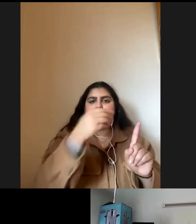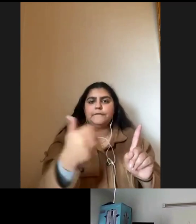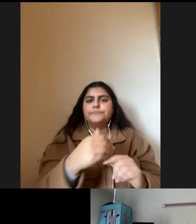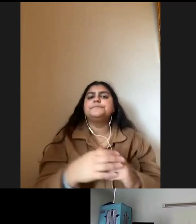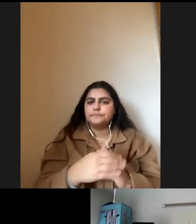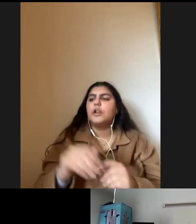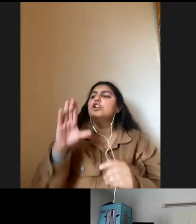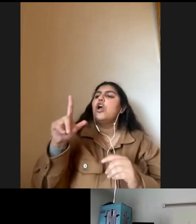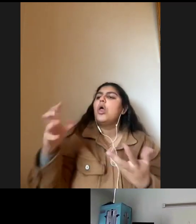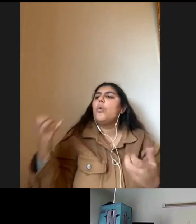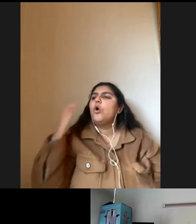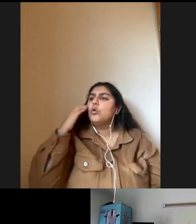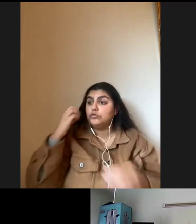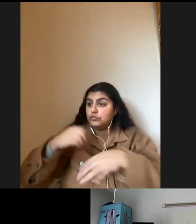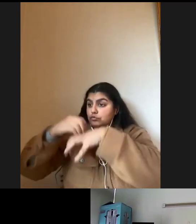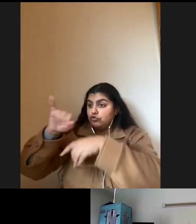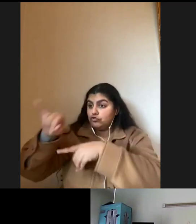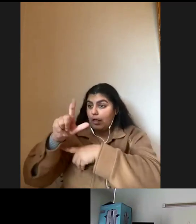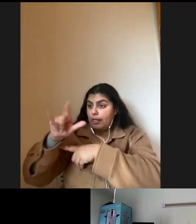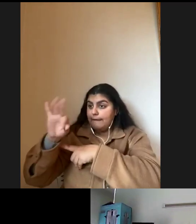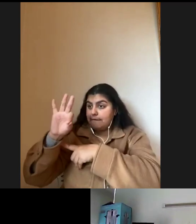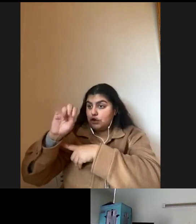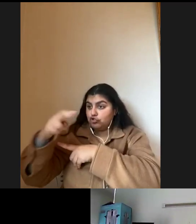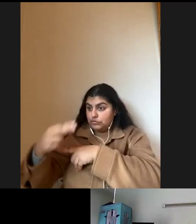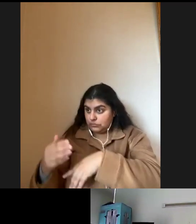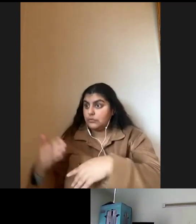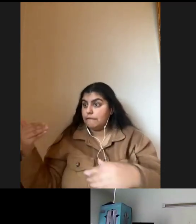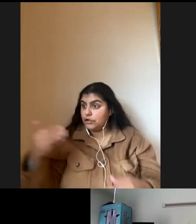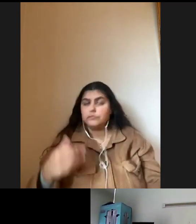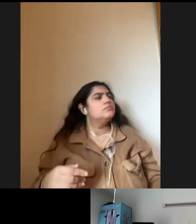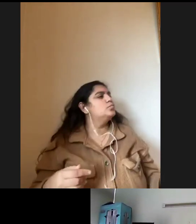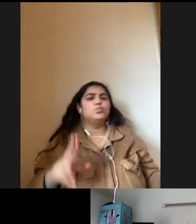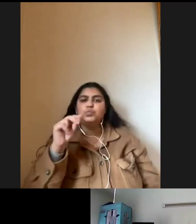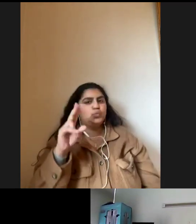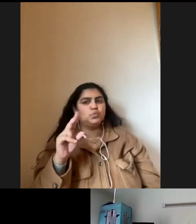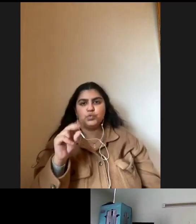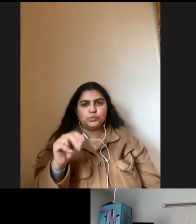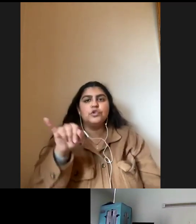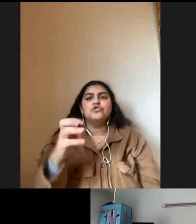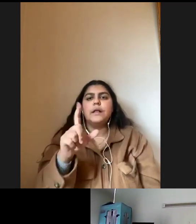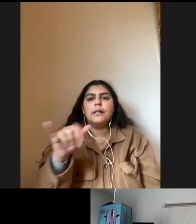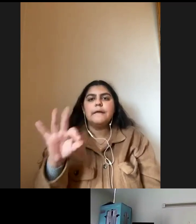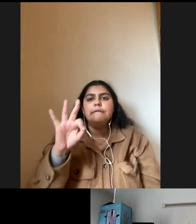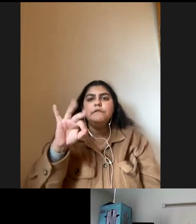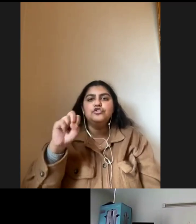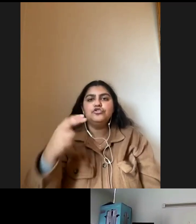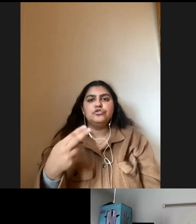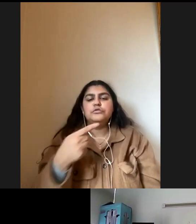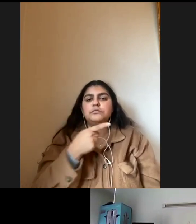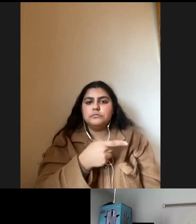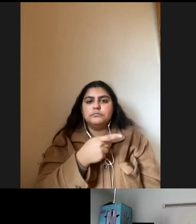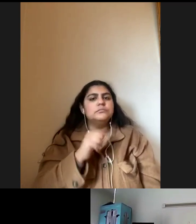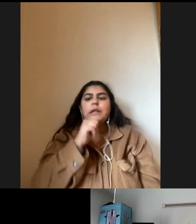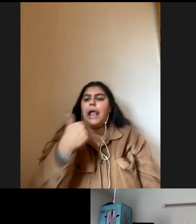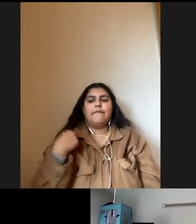third grade, are jellyfish fish? Jellyfish are not fish, actually. So jellyfish are basically they're invertebrates. They don't have